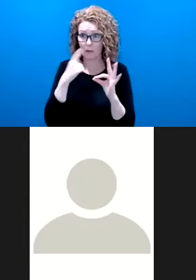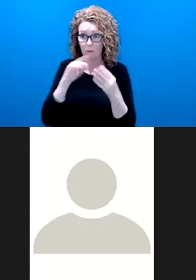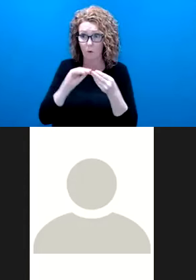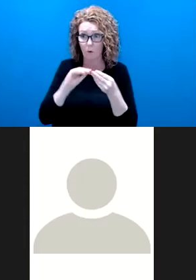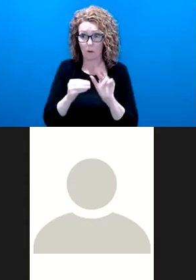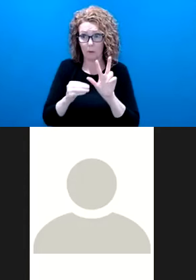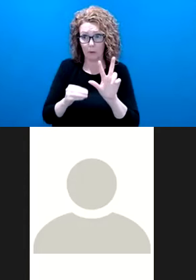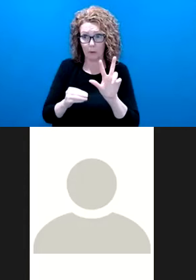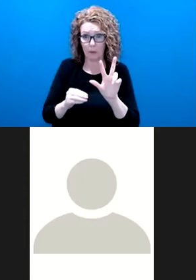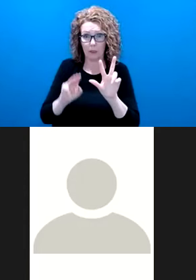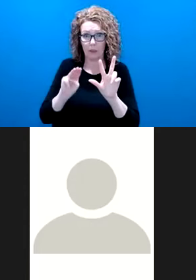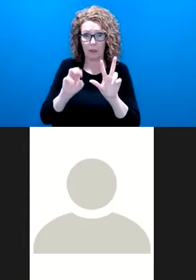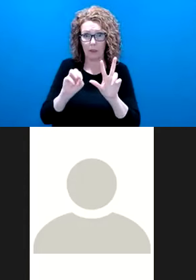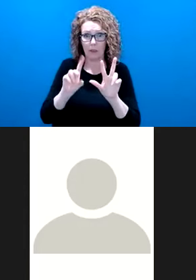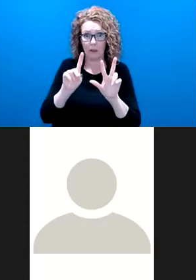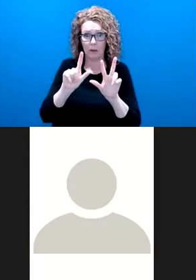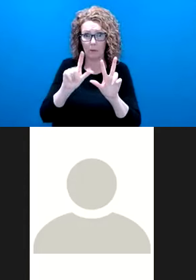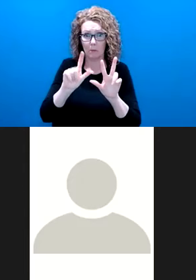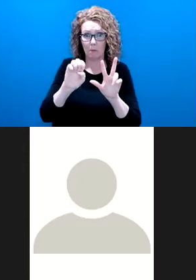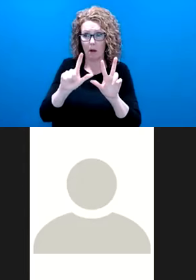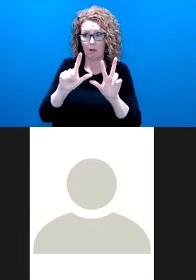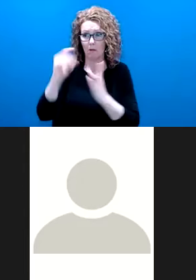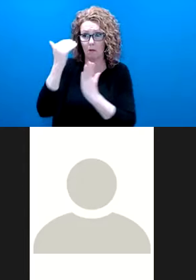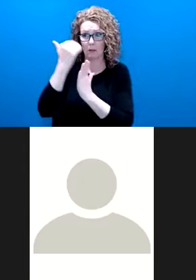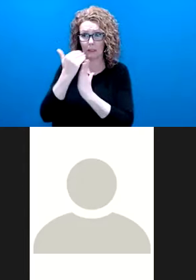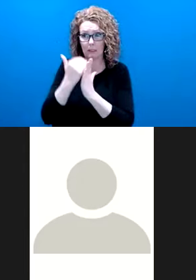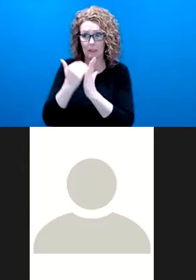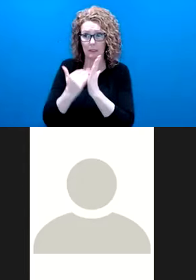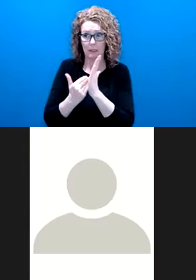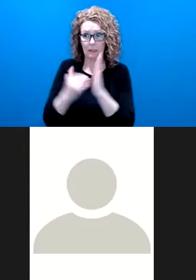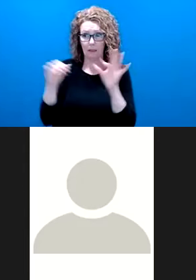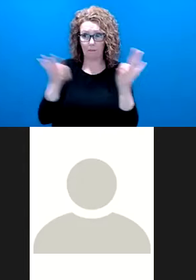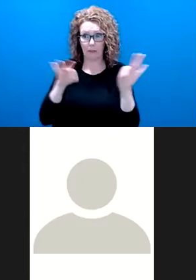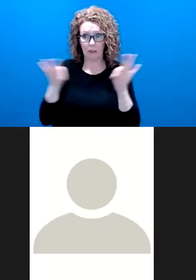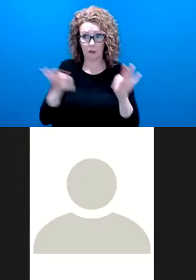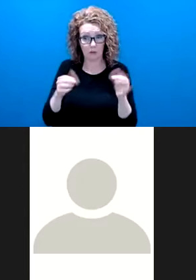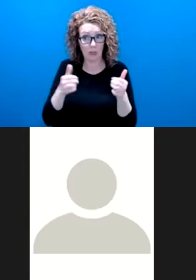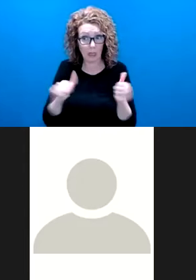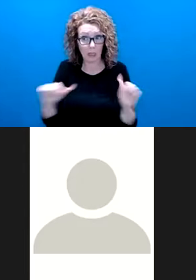or comments on model less than the definition we use for that?